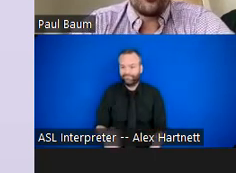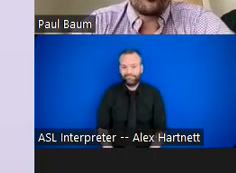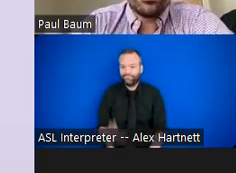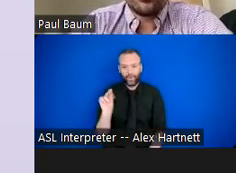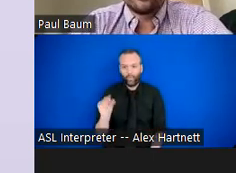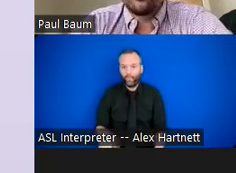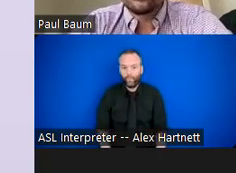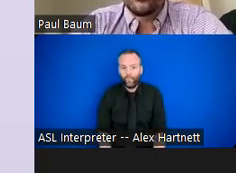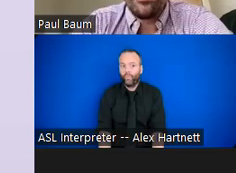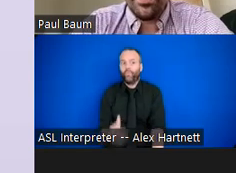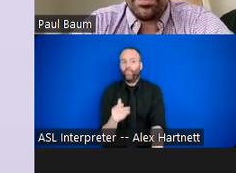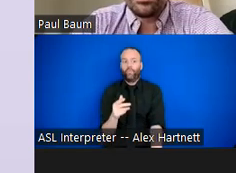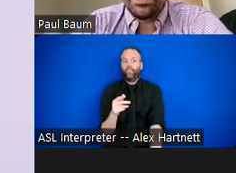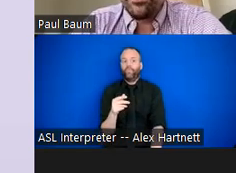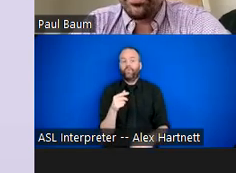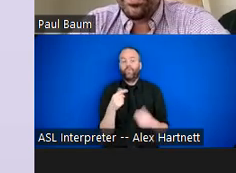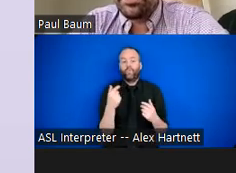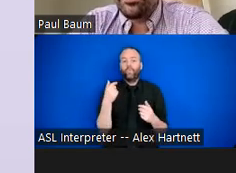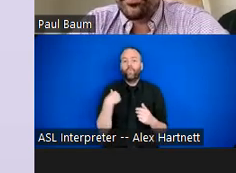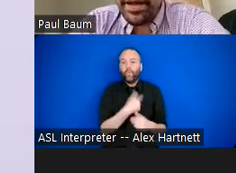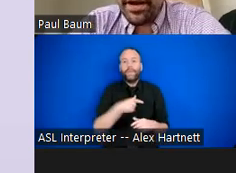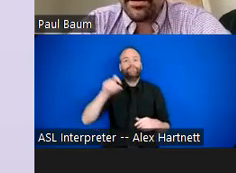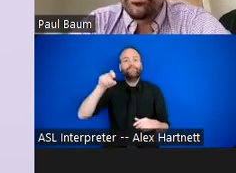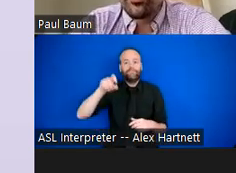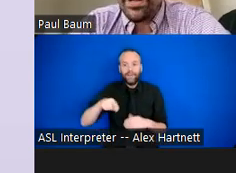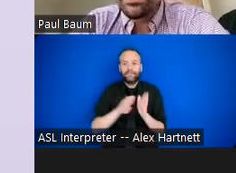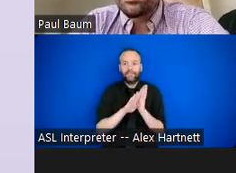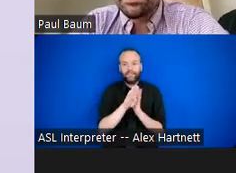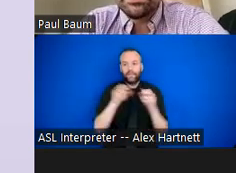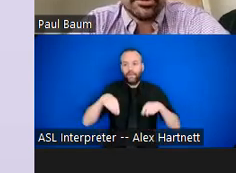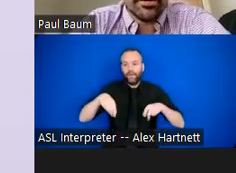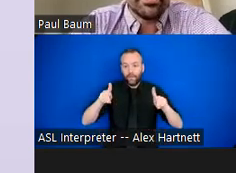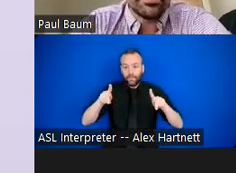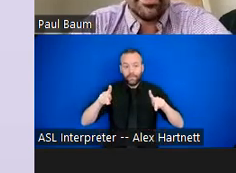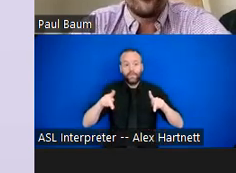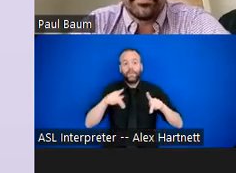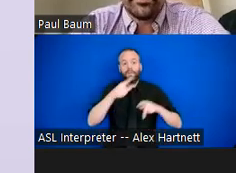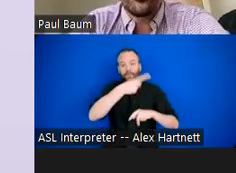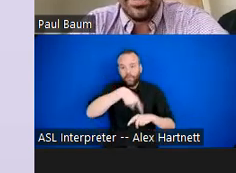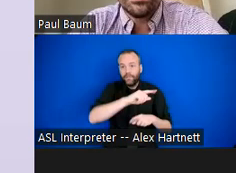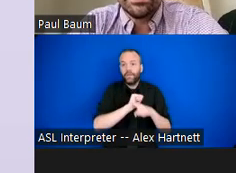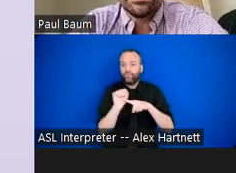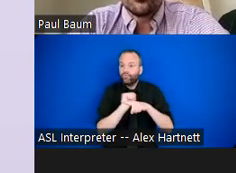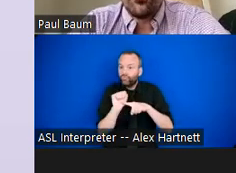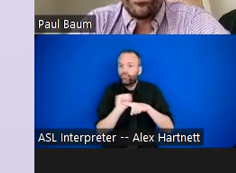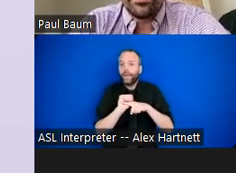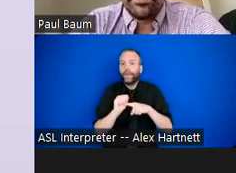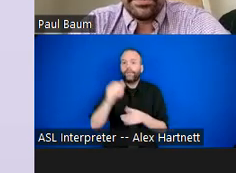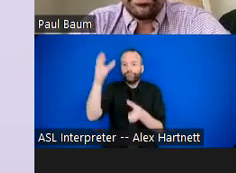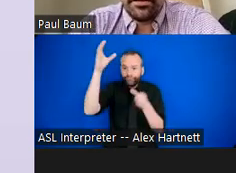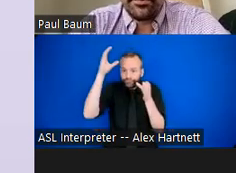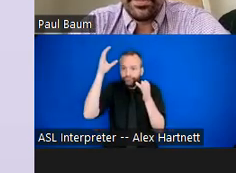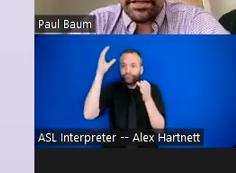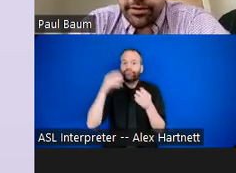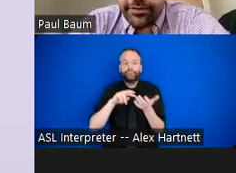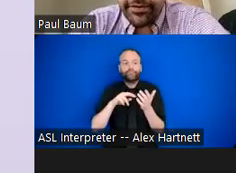Therefore, opportunities must be developed and implemented to prepare practicing social workers on affirming practices with